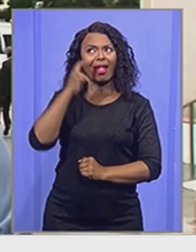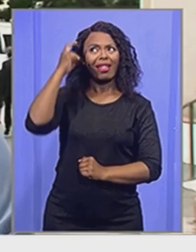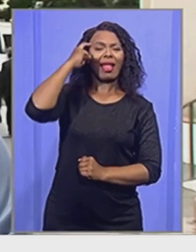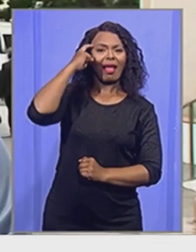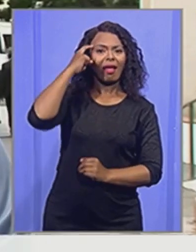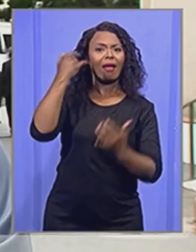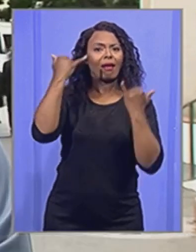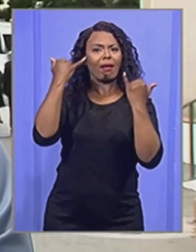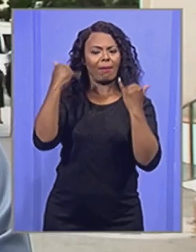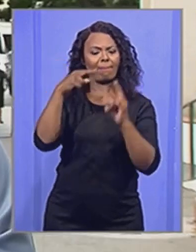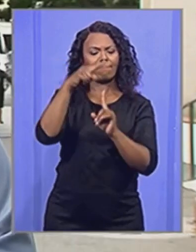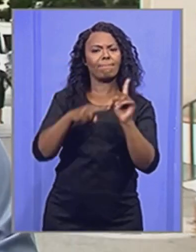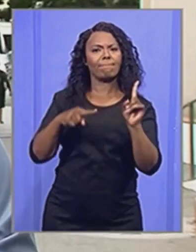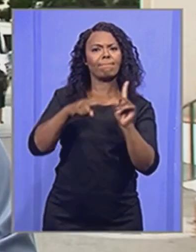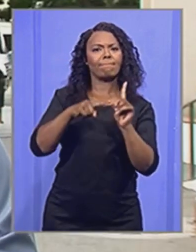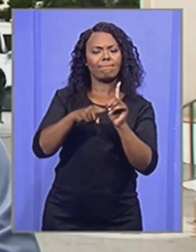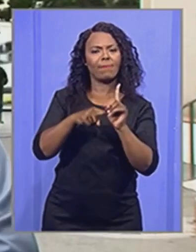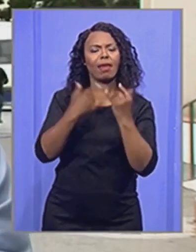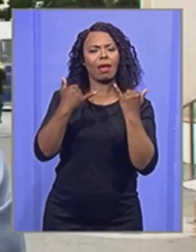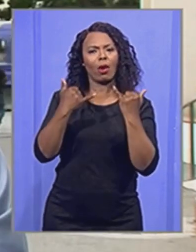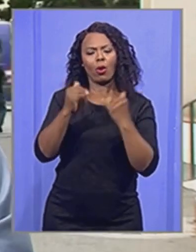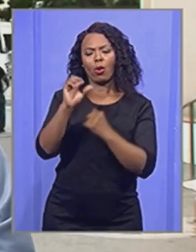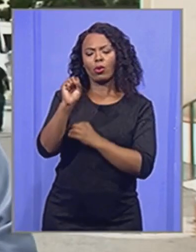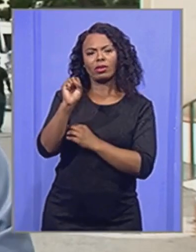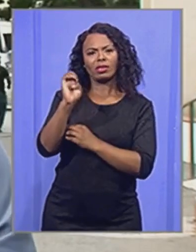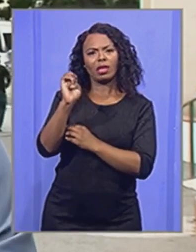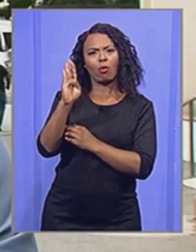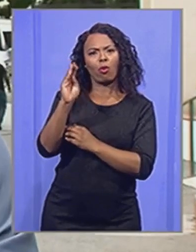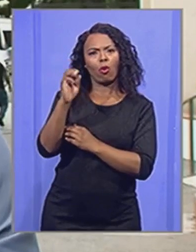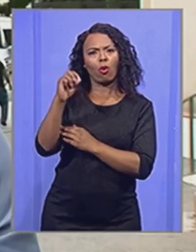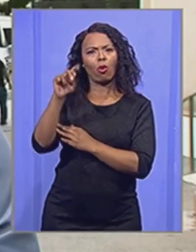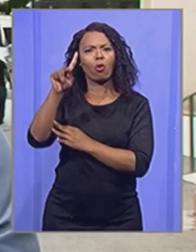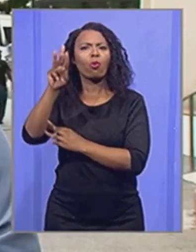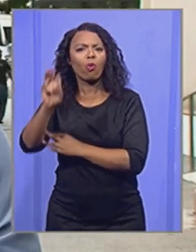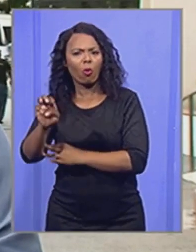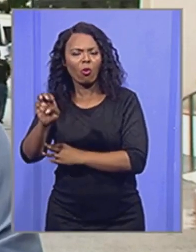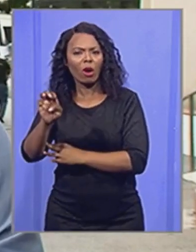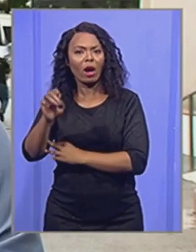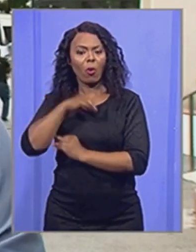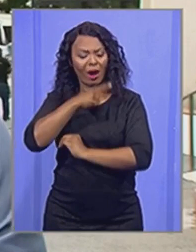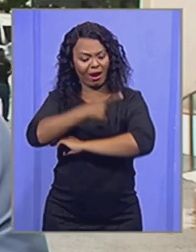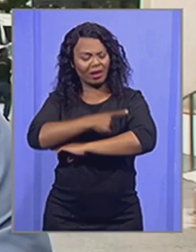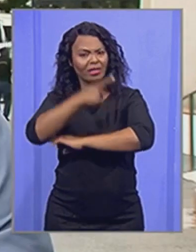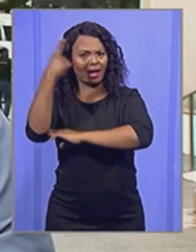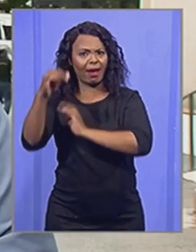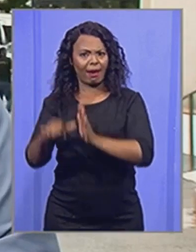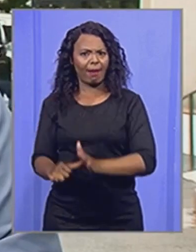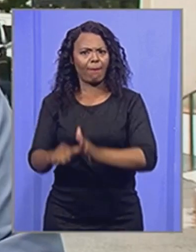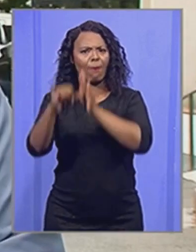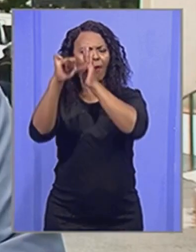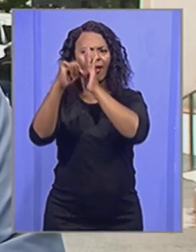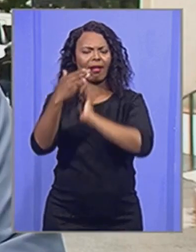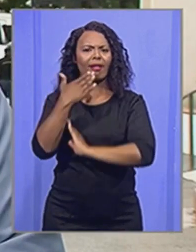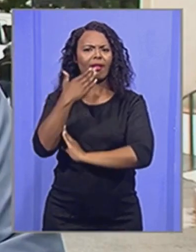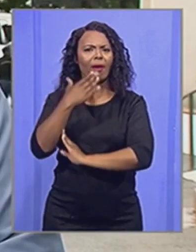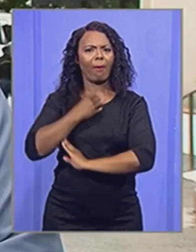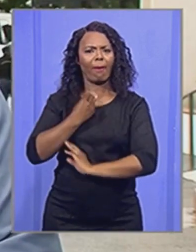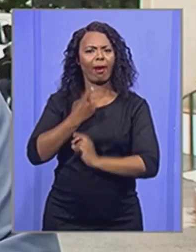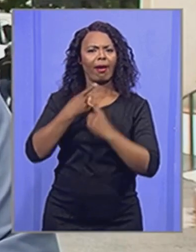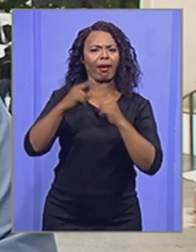about Sobukwe. Just the thought of Sobukwe on this important day. Of